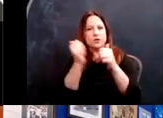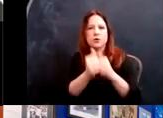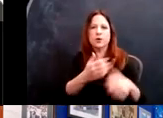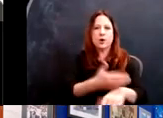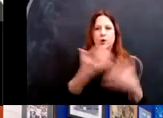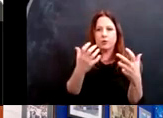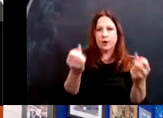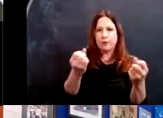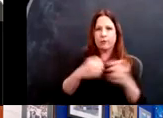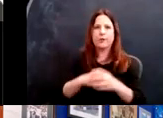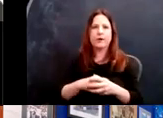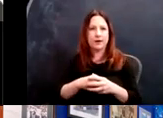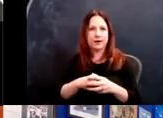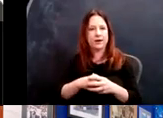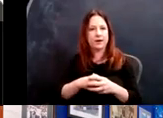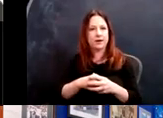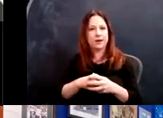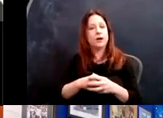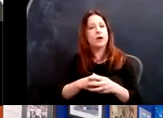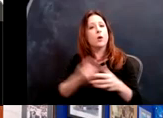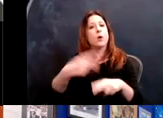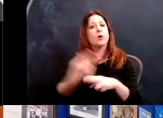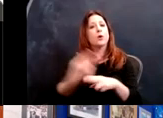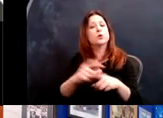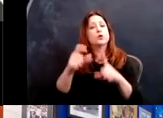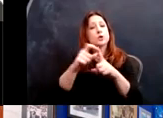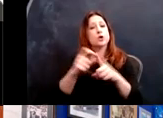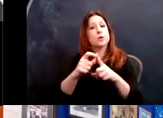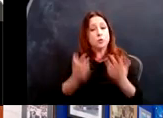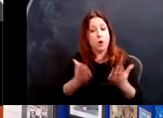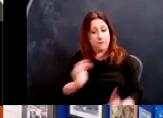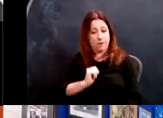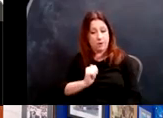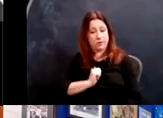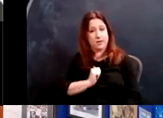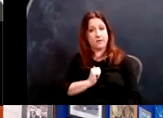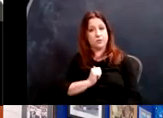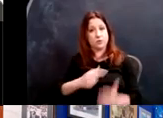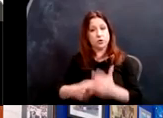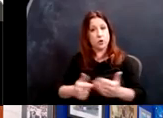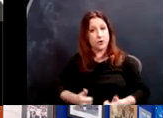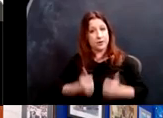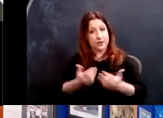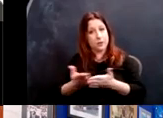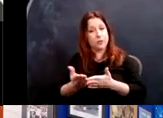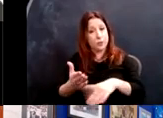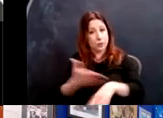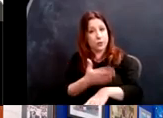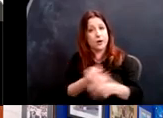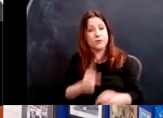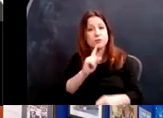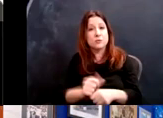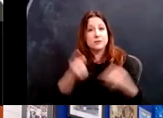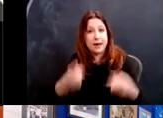the term, offer ourselves as living proof that recovery is real. And we would be